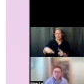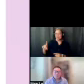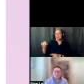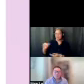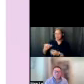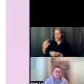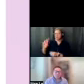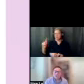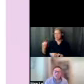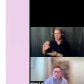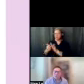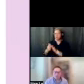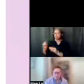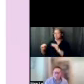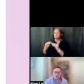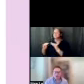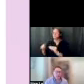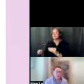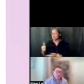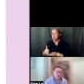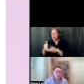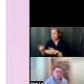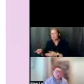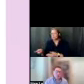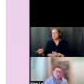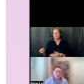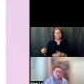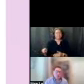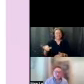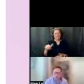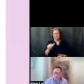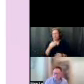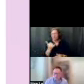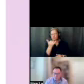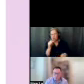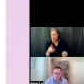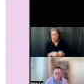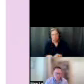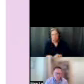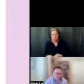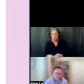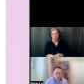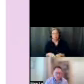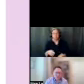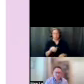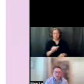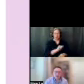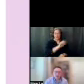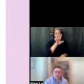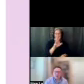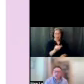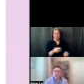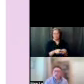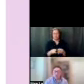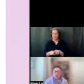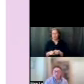ourselves. And of course, there are in the intersectionality of our Asian culture with disability, there